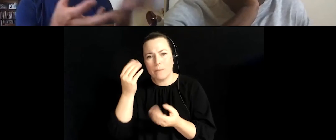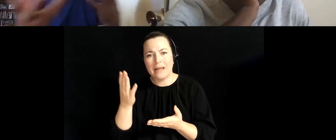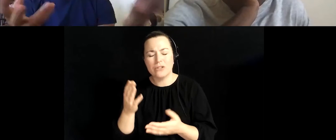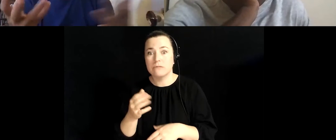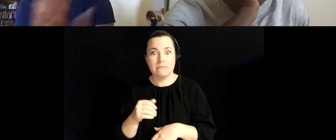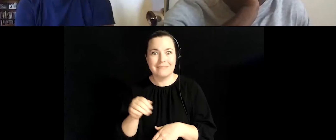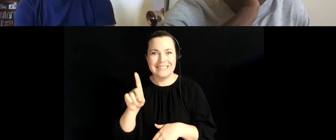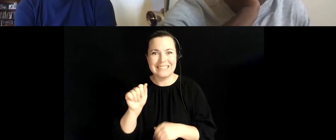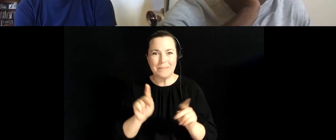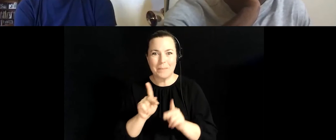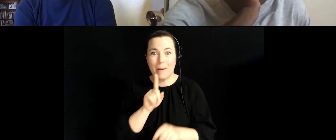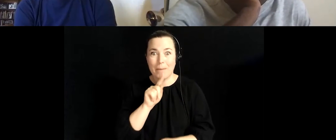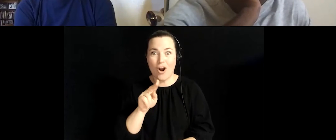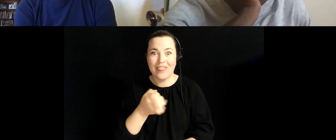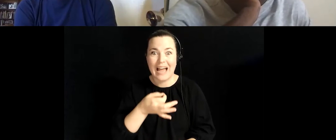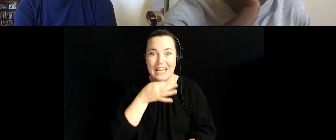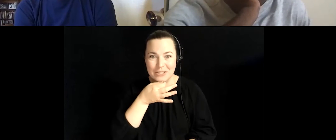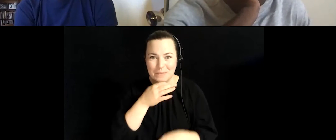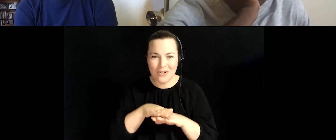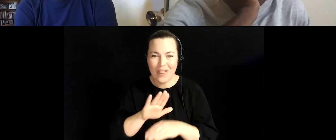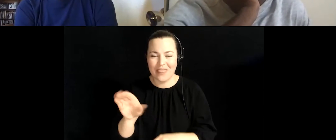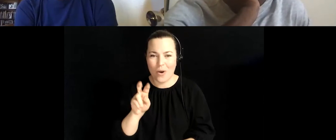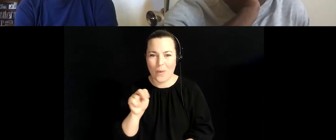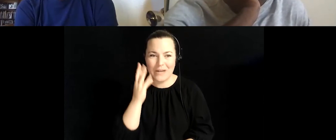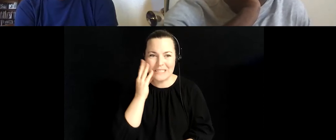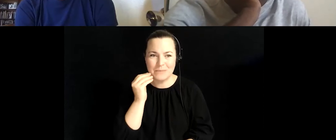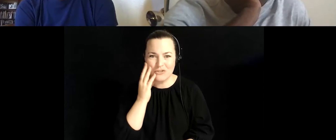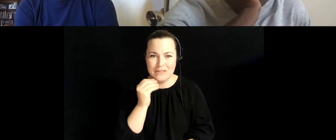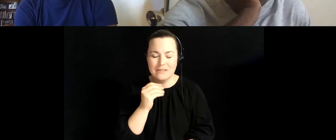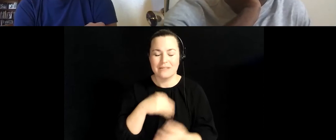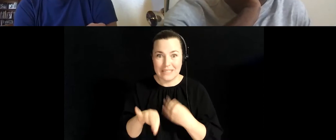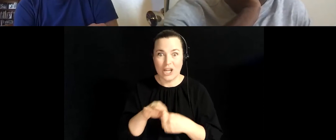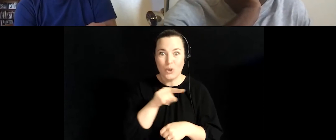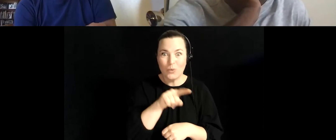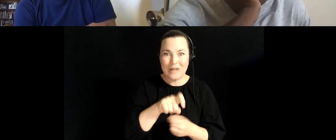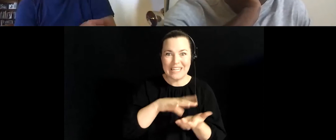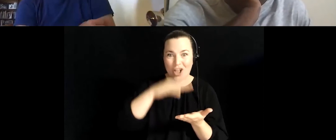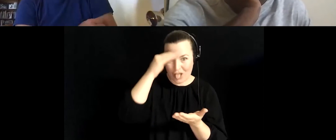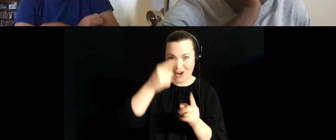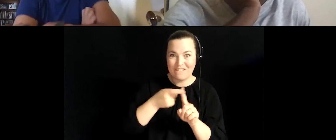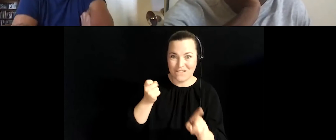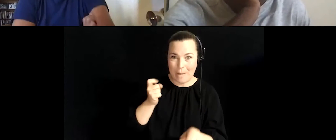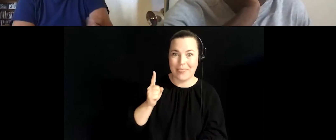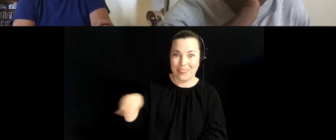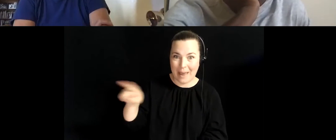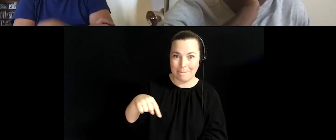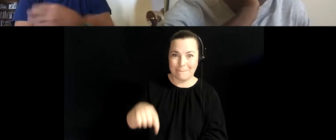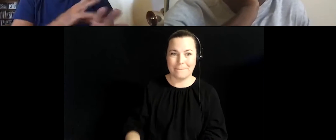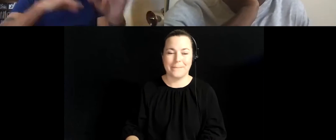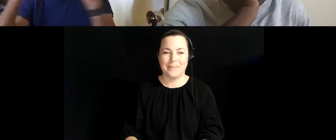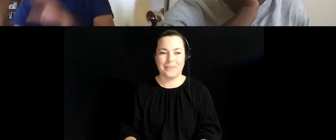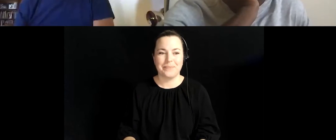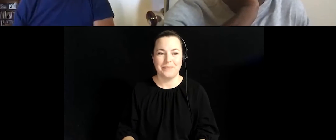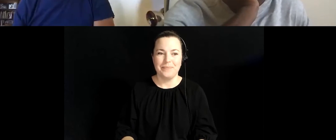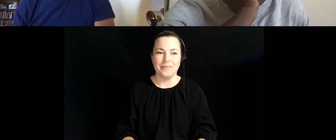the experts on their own experience and you need to learn from them. So there's, I think